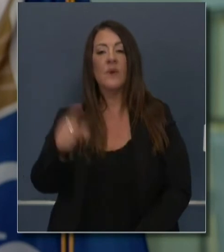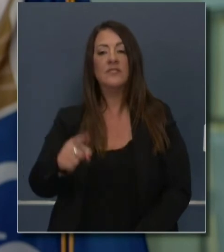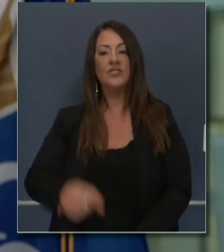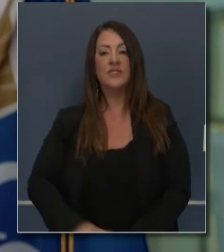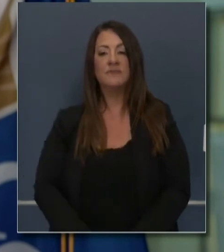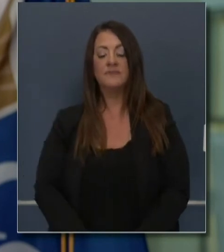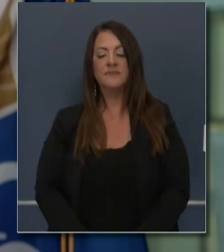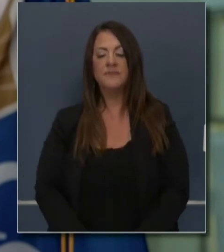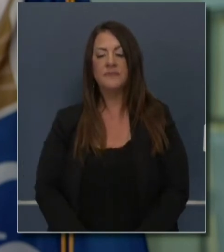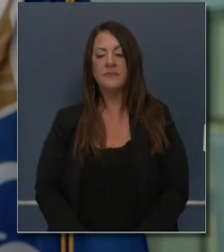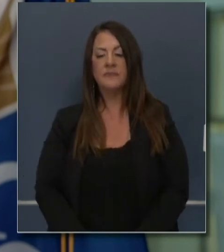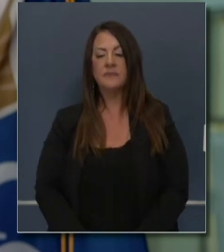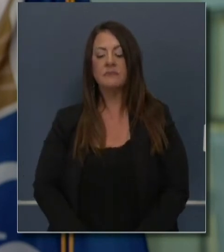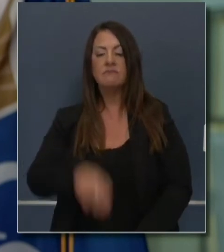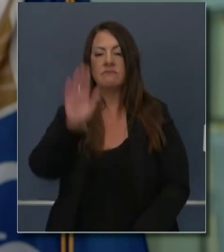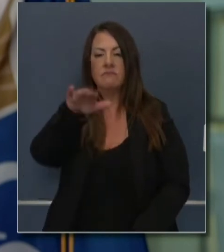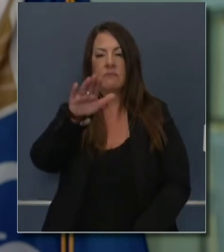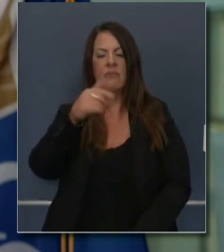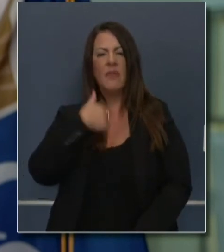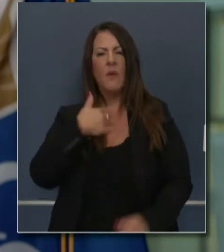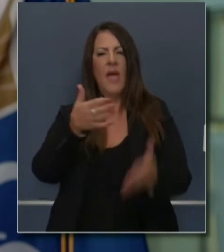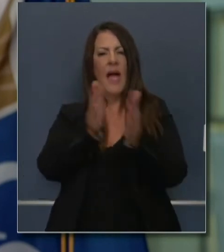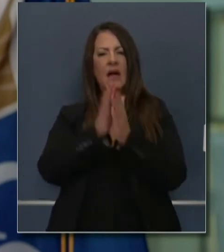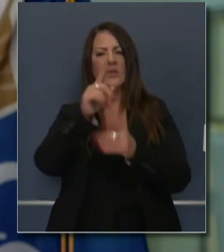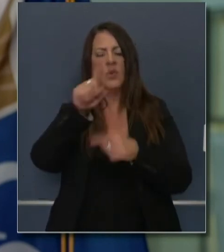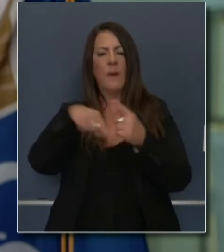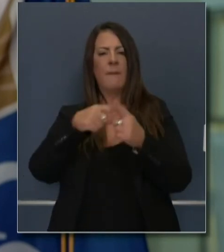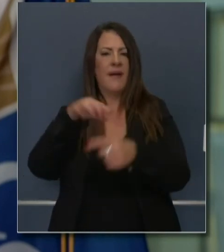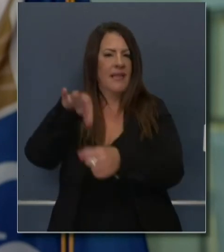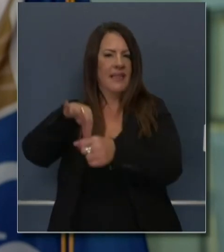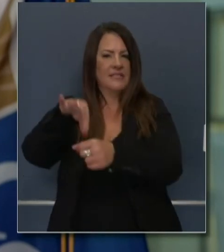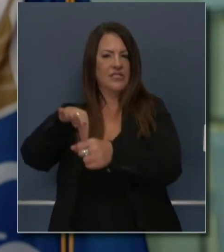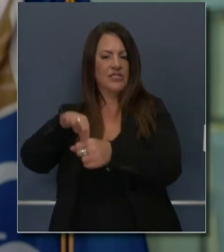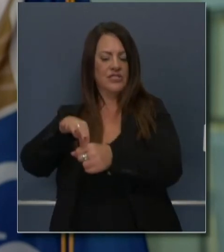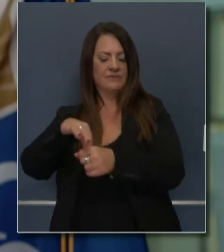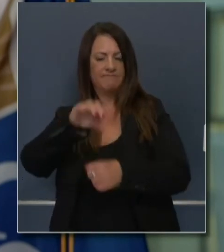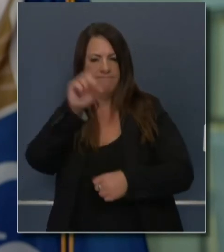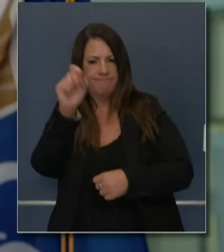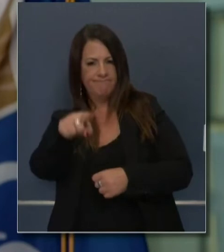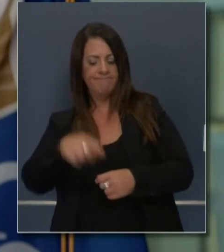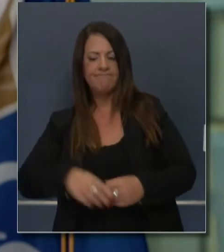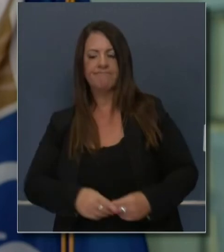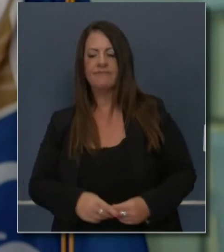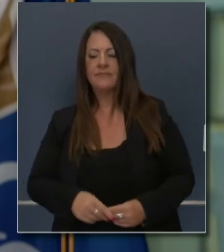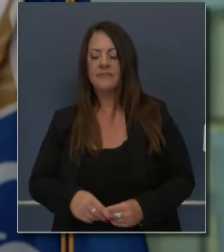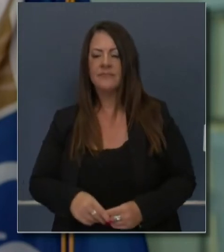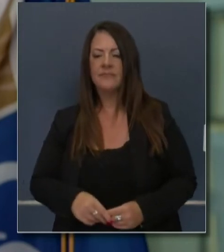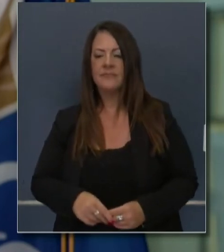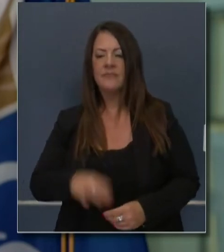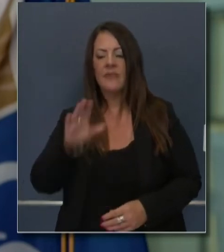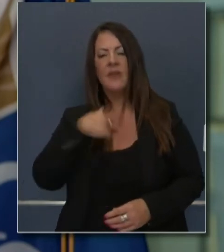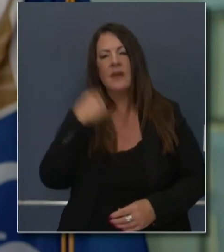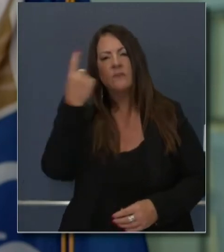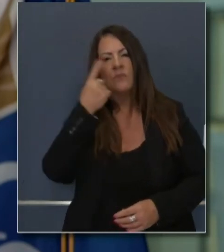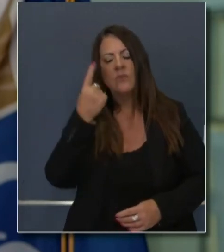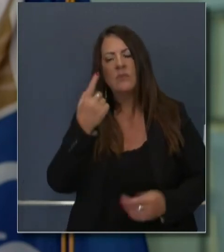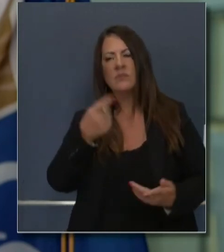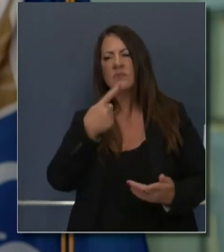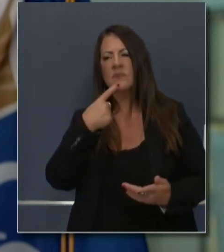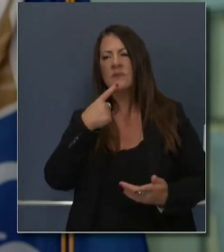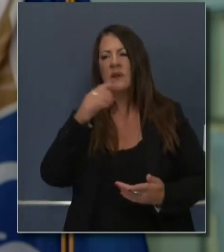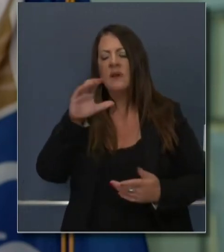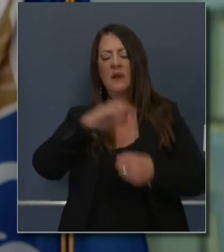Hi, Governor. I wanted to ask you an election question. I wonder how much you think